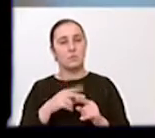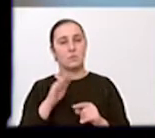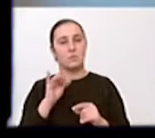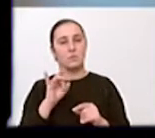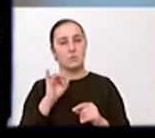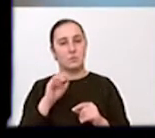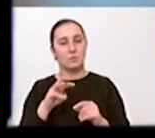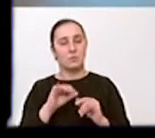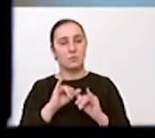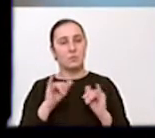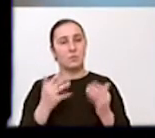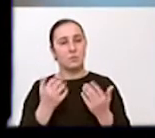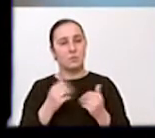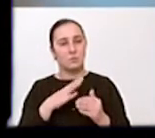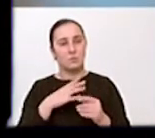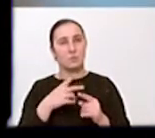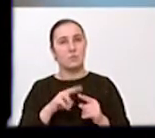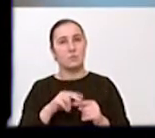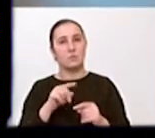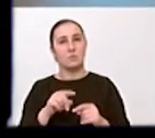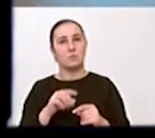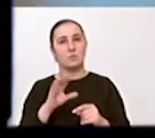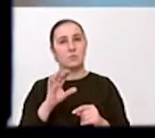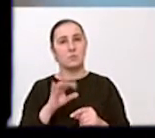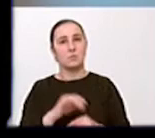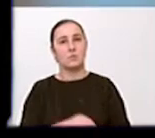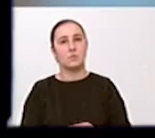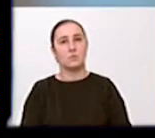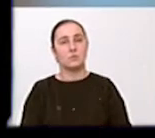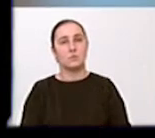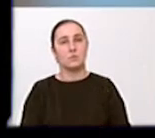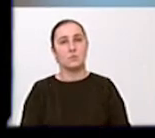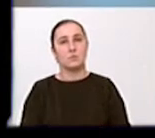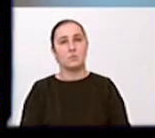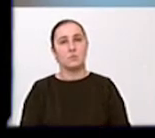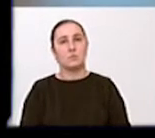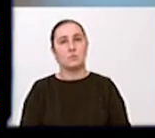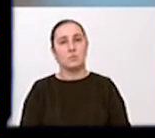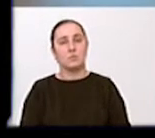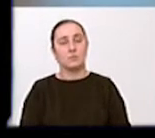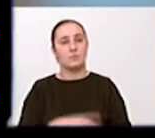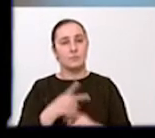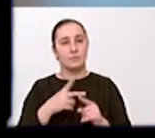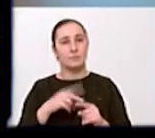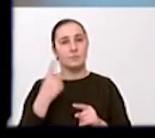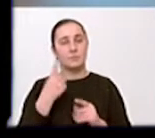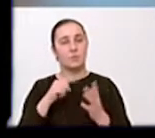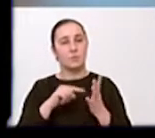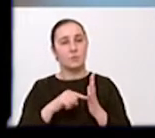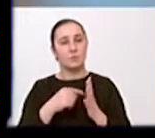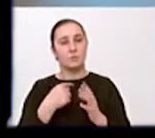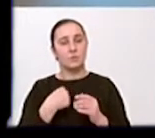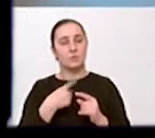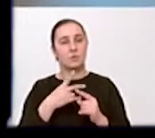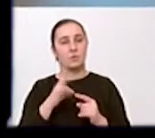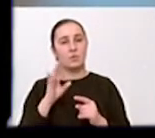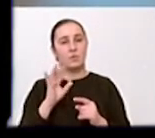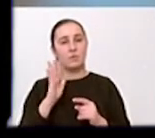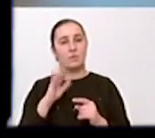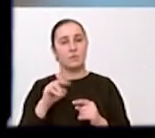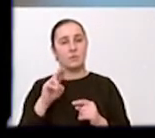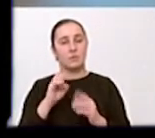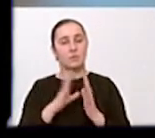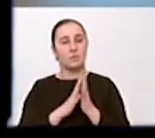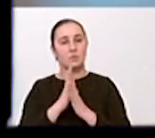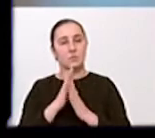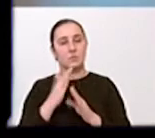Frame yaratib oldik, ya'ni insert frame. Endi birinchi nuqtadan biz novdani o'sish